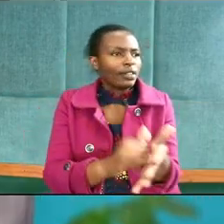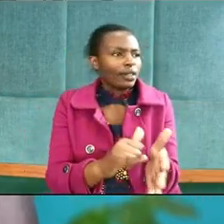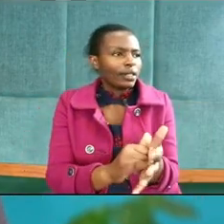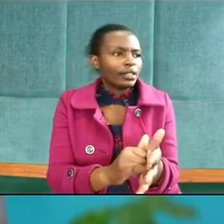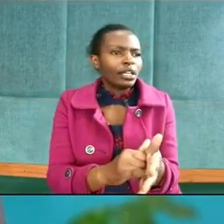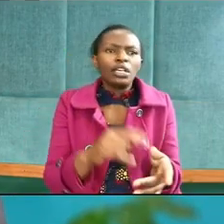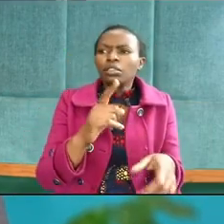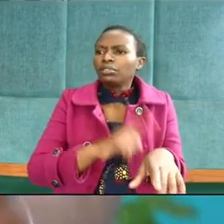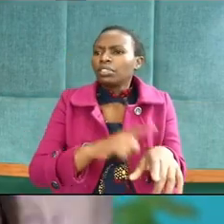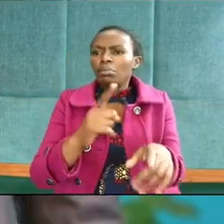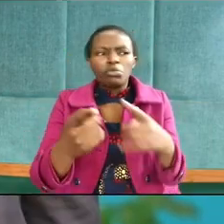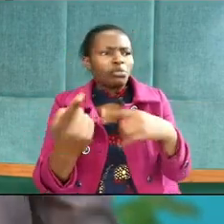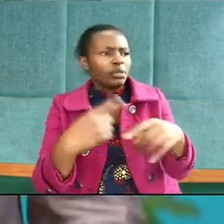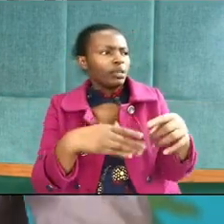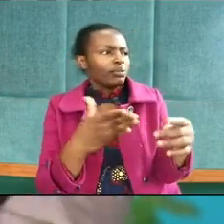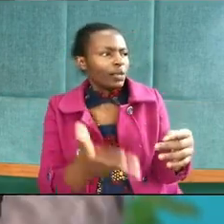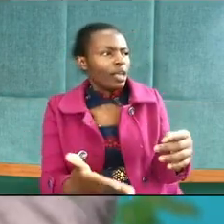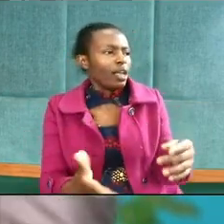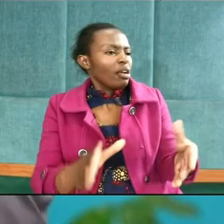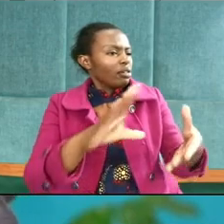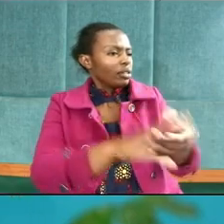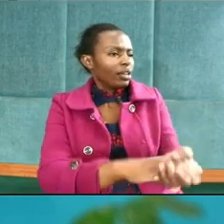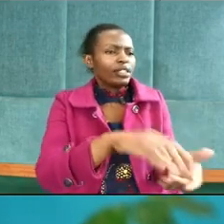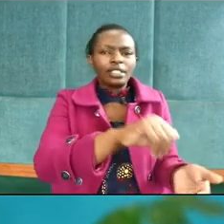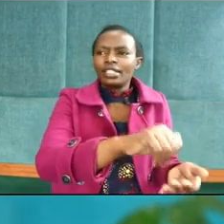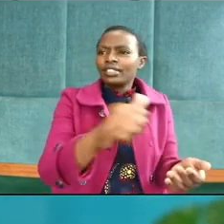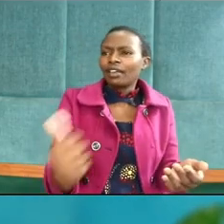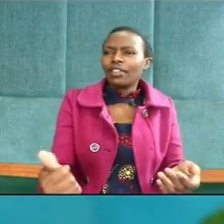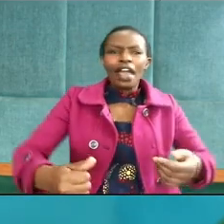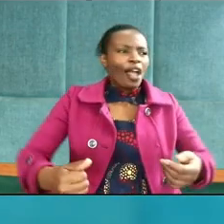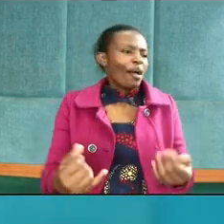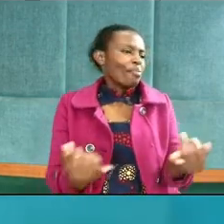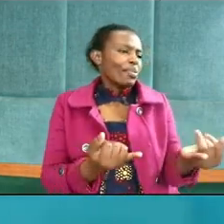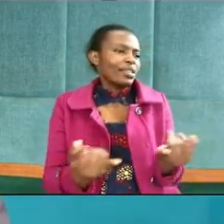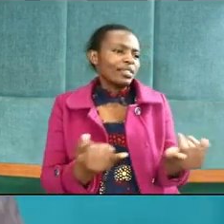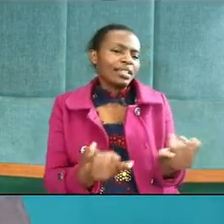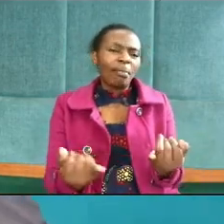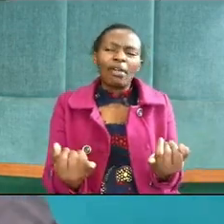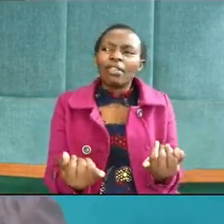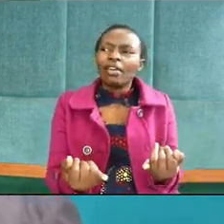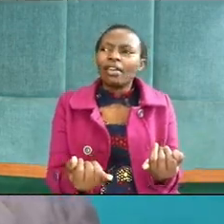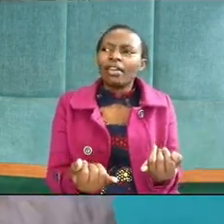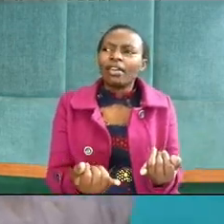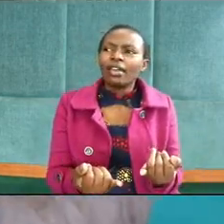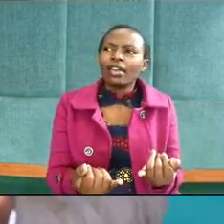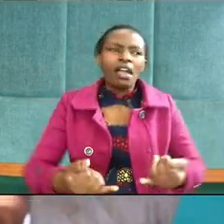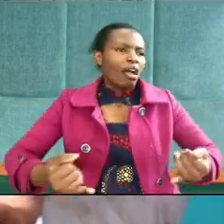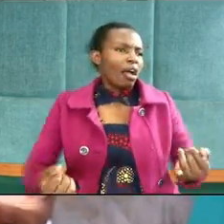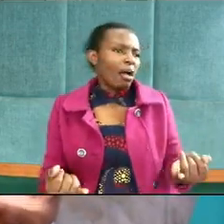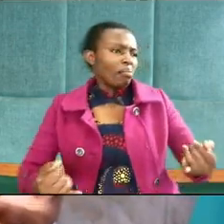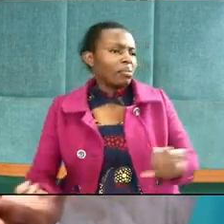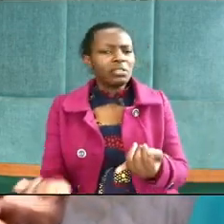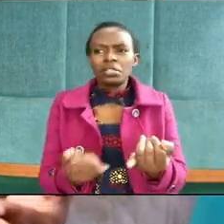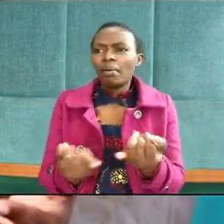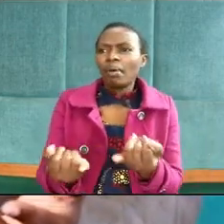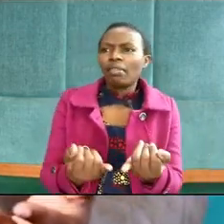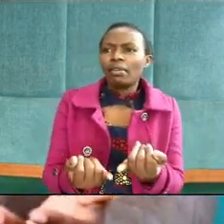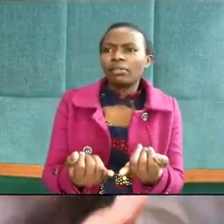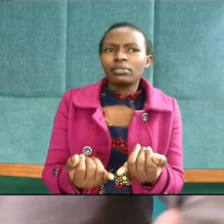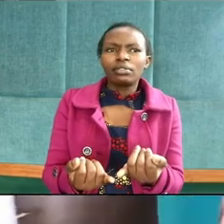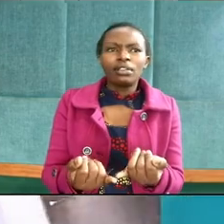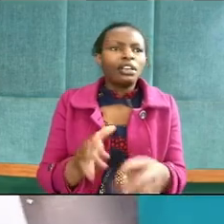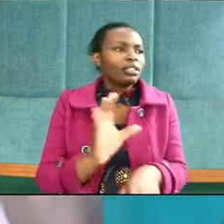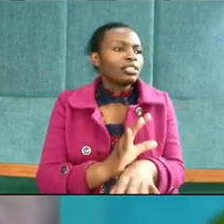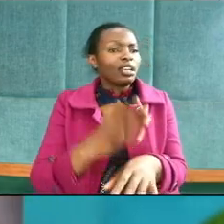where you come and greet each other. Happy Sabbath. Ah, the church has forgotten